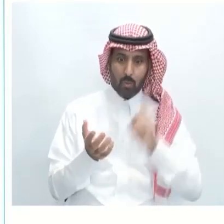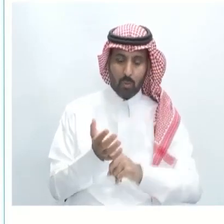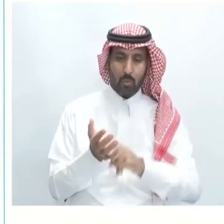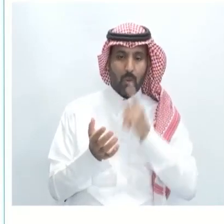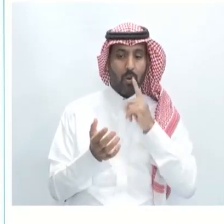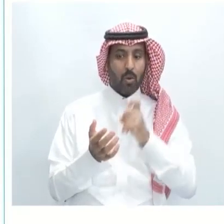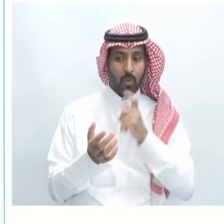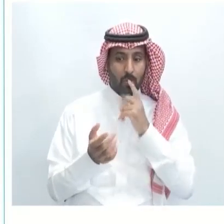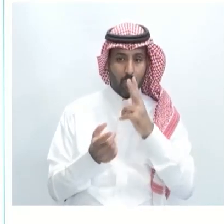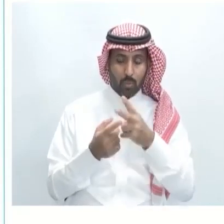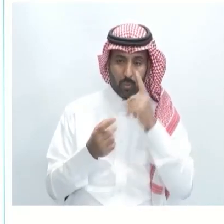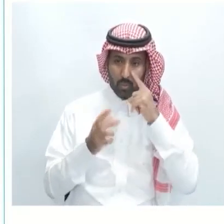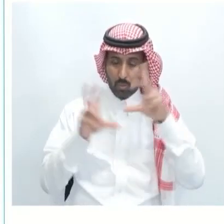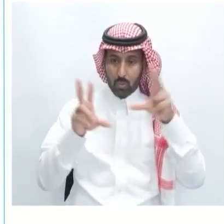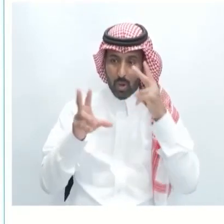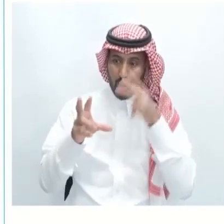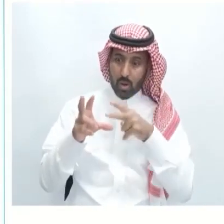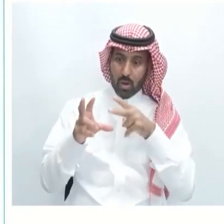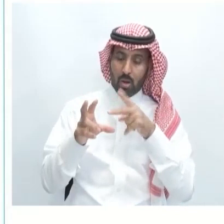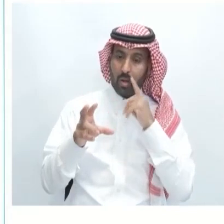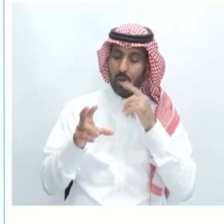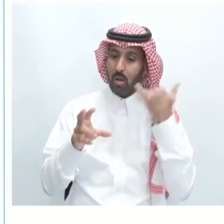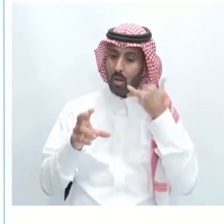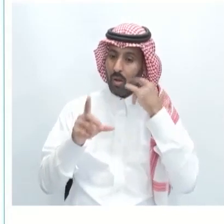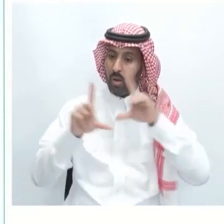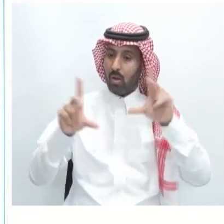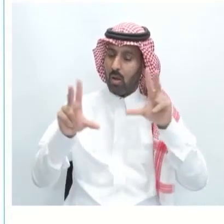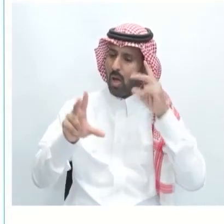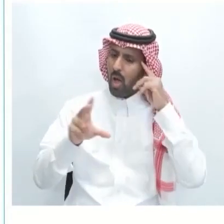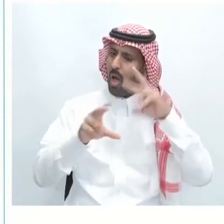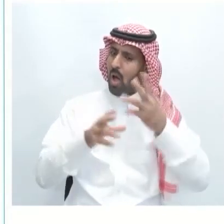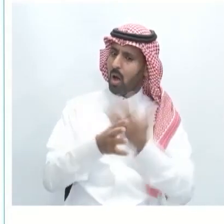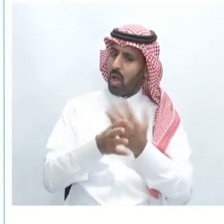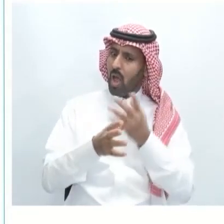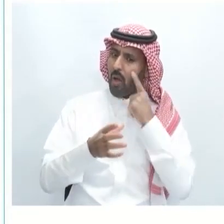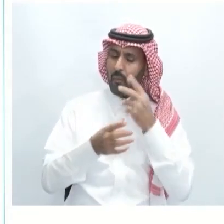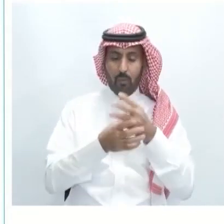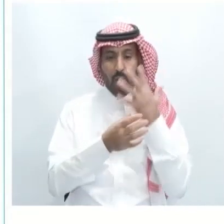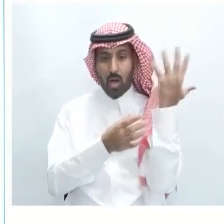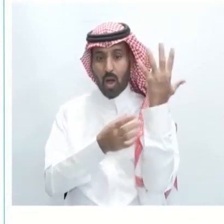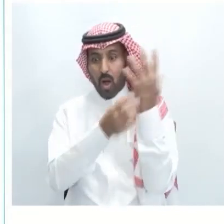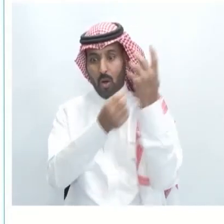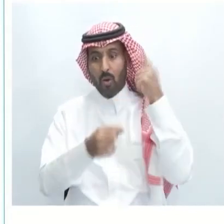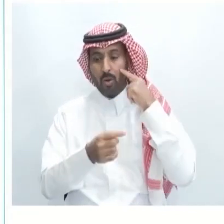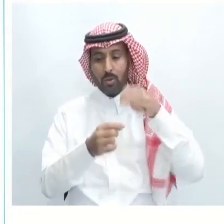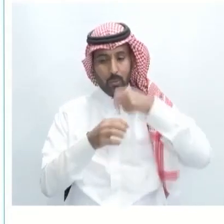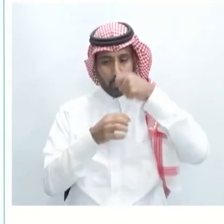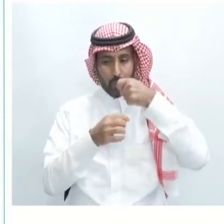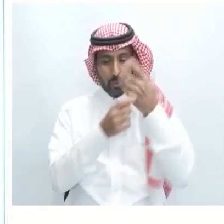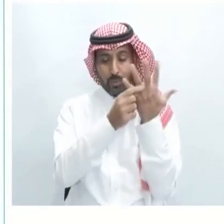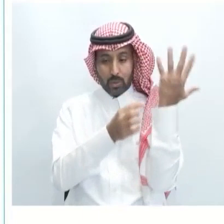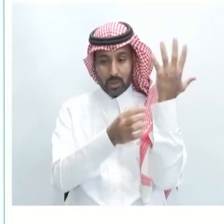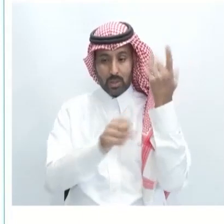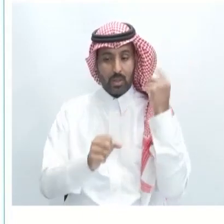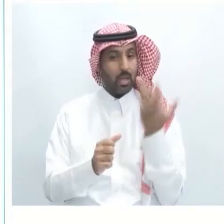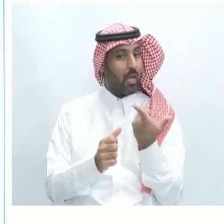Hundreds of fascinated viewers called into the television station wanting to find out how they could grow their own spaghetti tree. They were